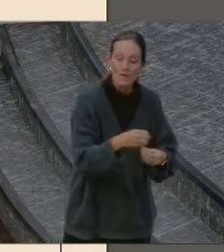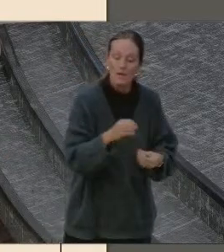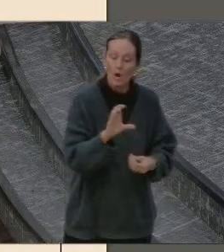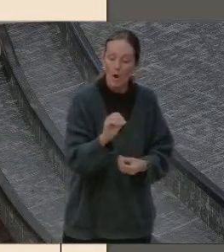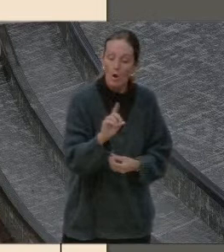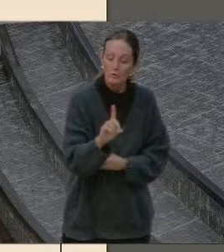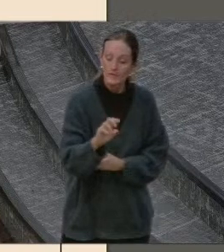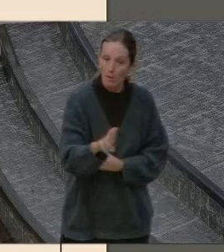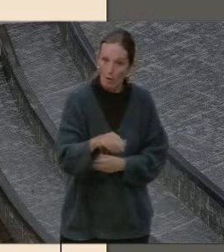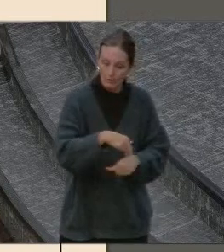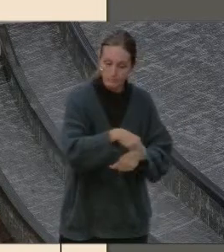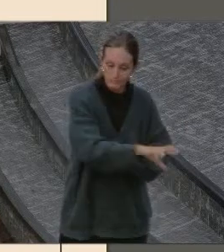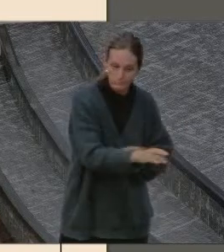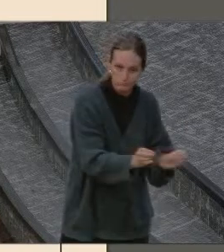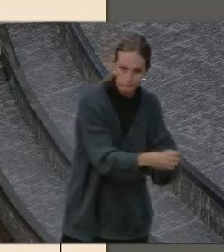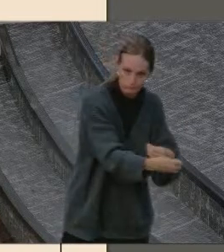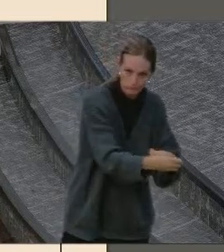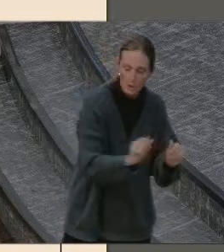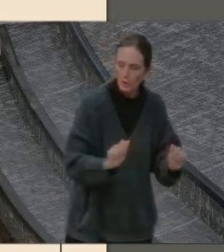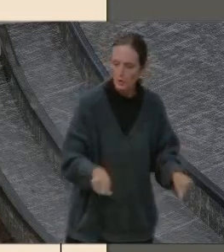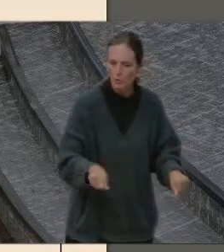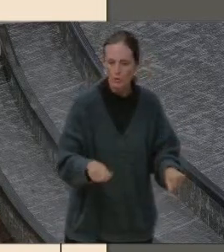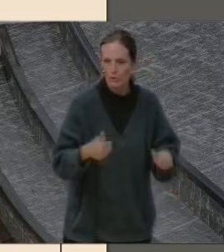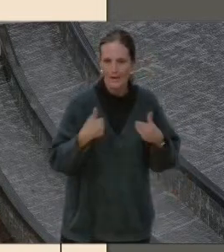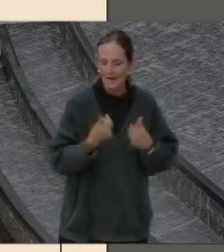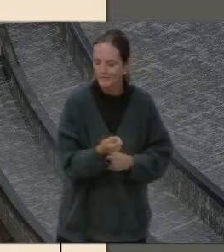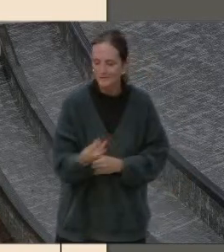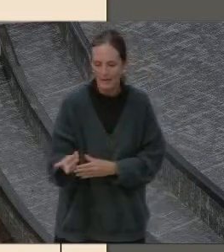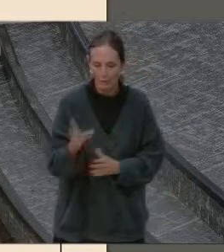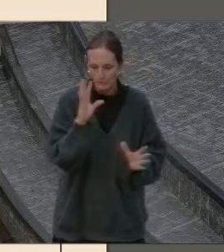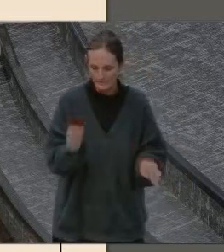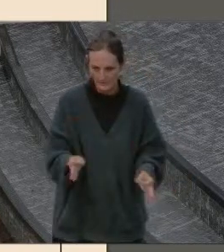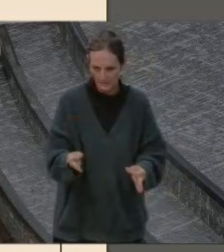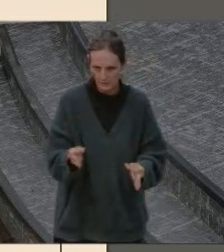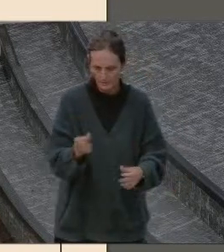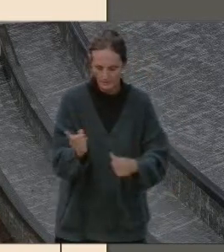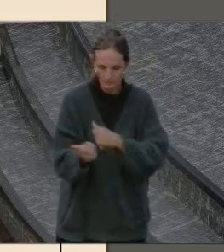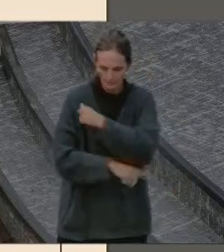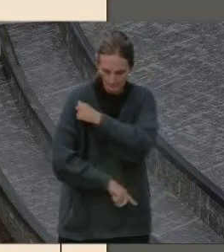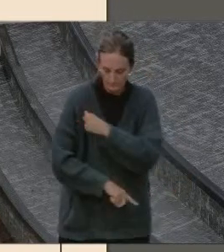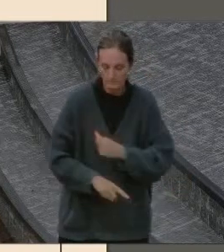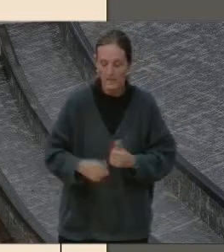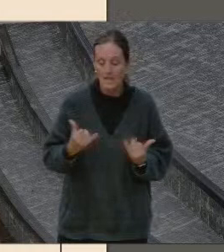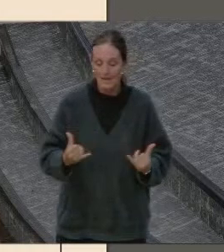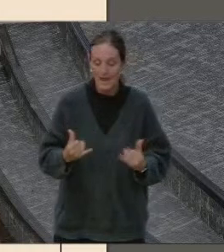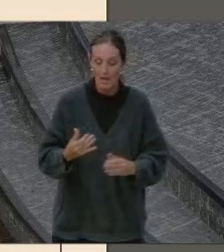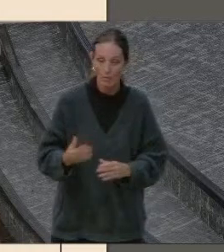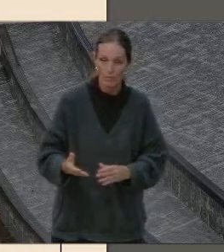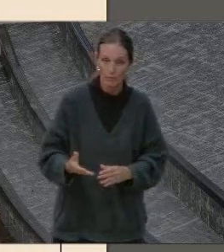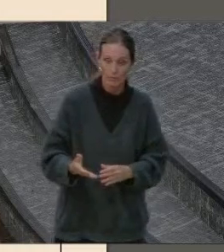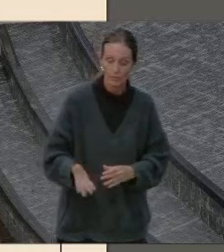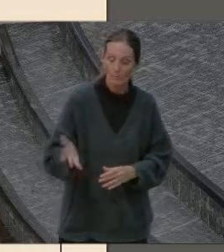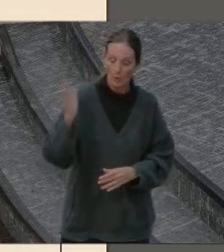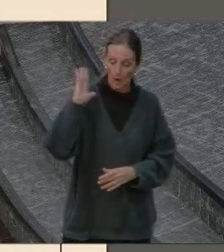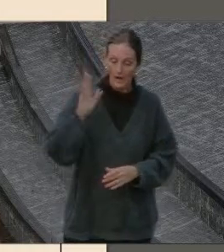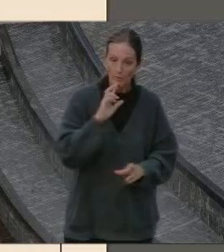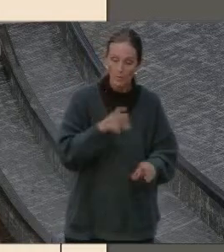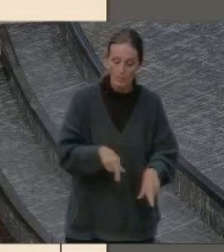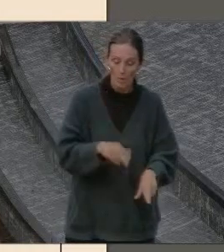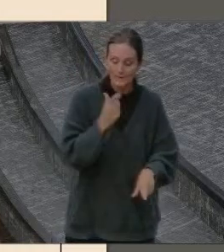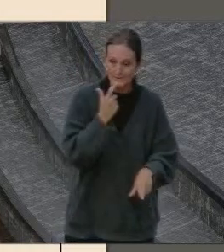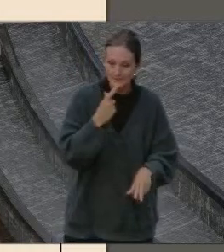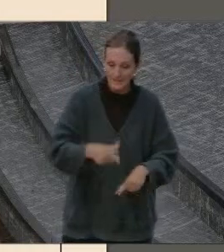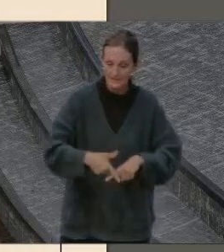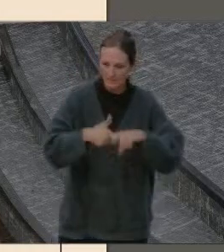be multiple disciplinary resolutions. Findings from the prior report highlighted that suspensions are